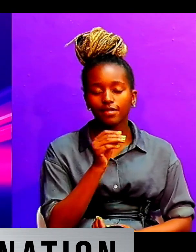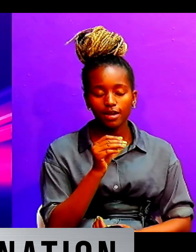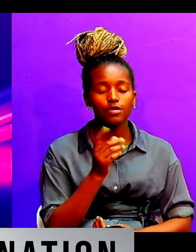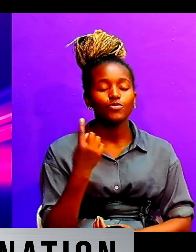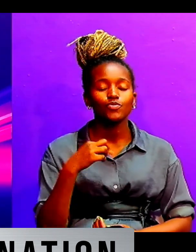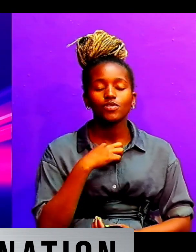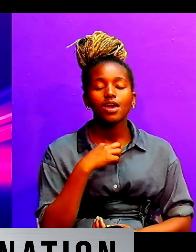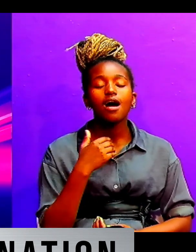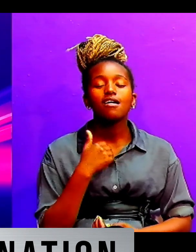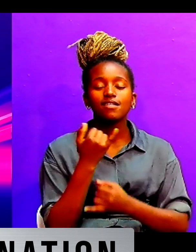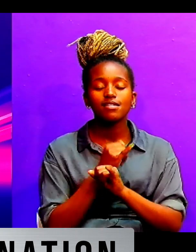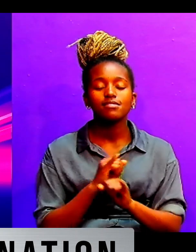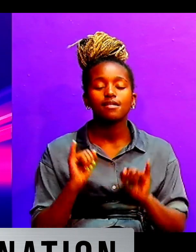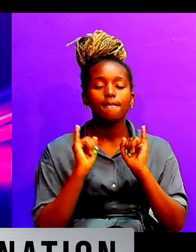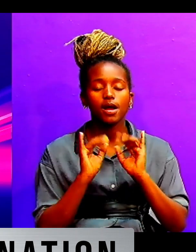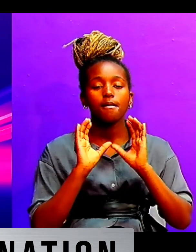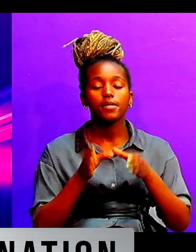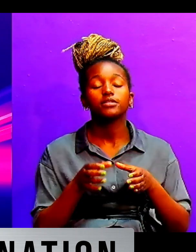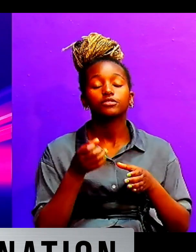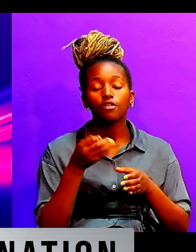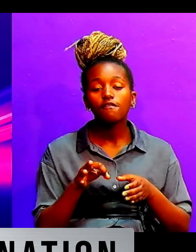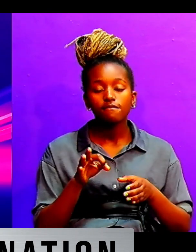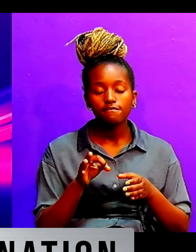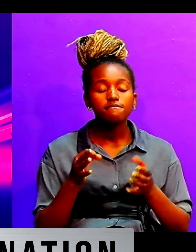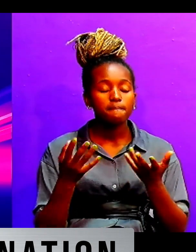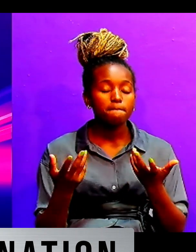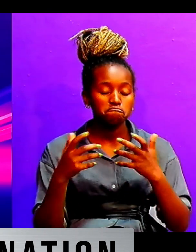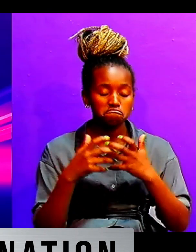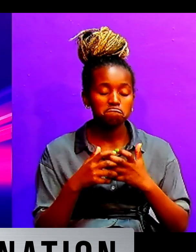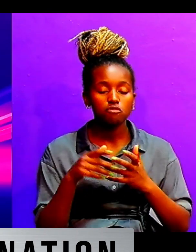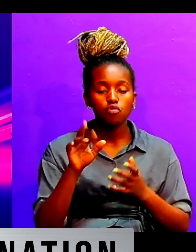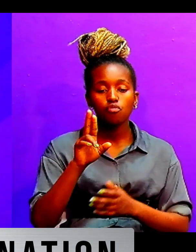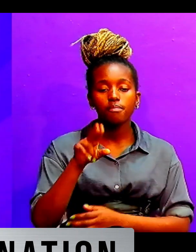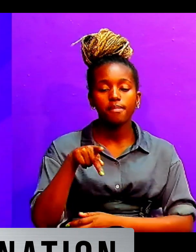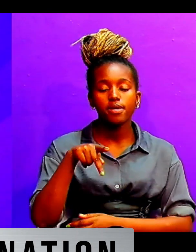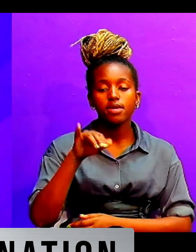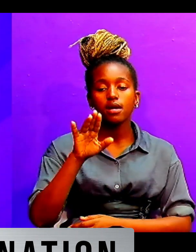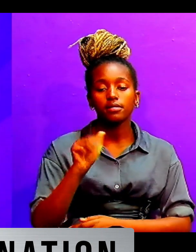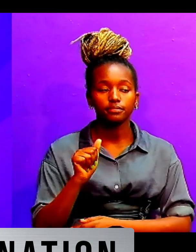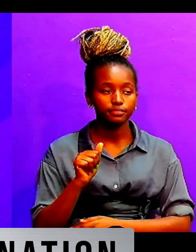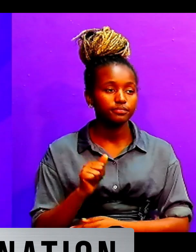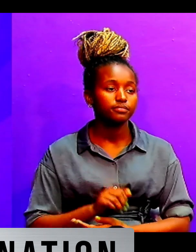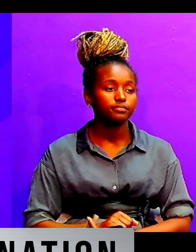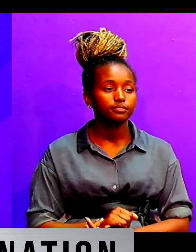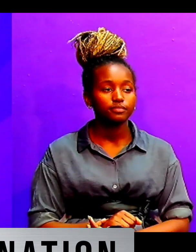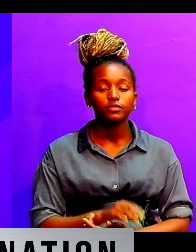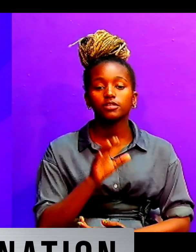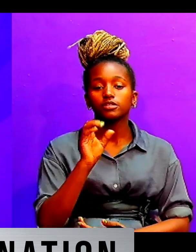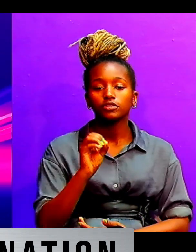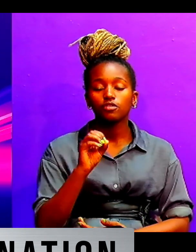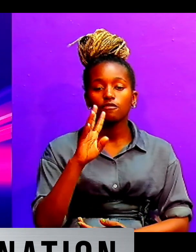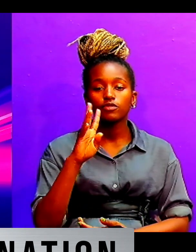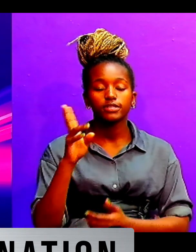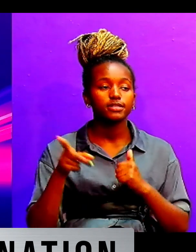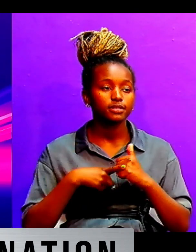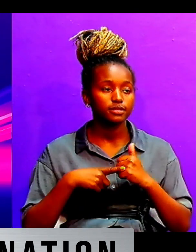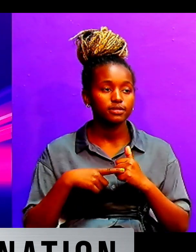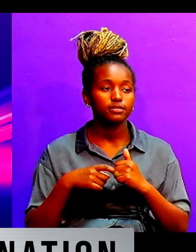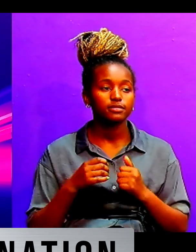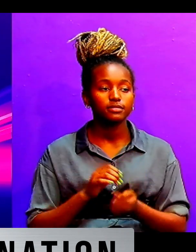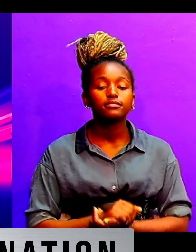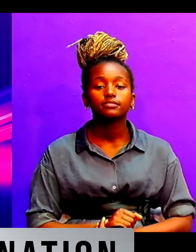of Independent Alliance. UPIA. Yes. Okay. Our code is 046. 046.